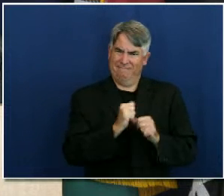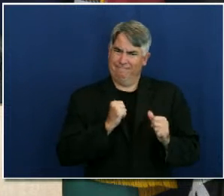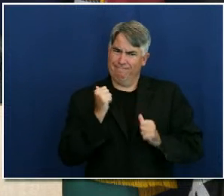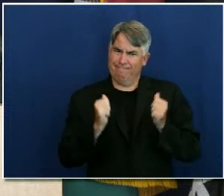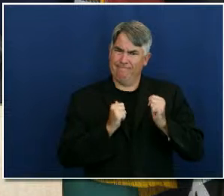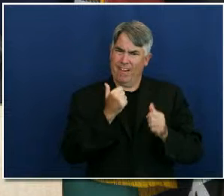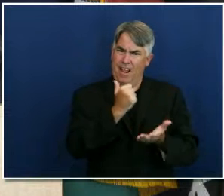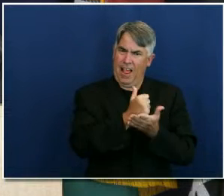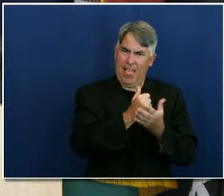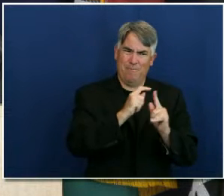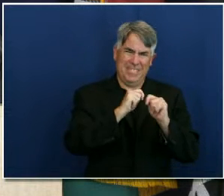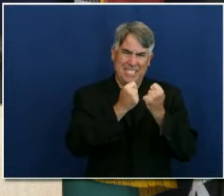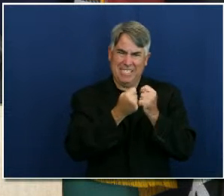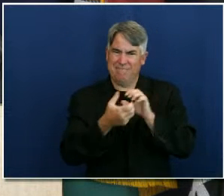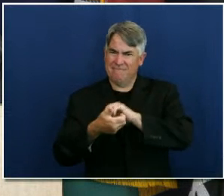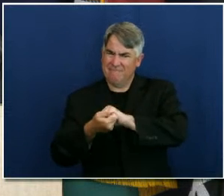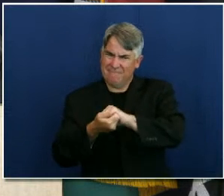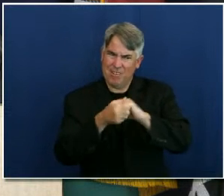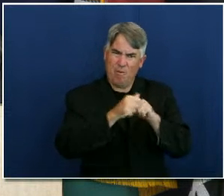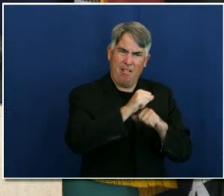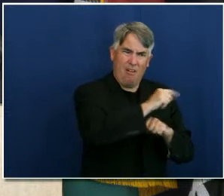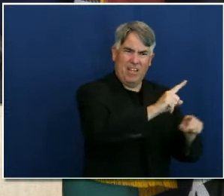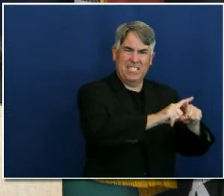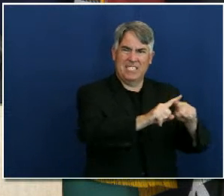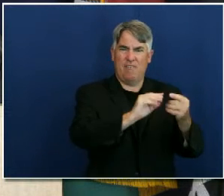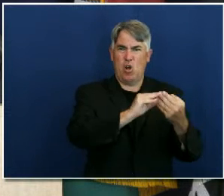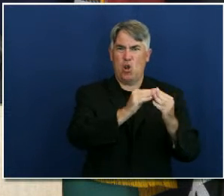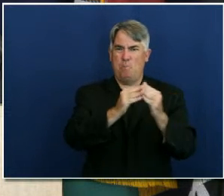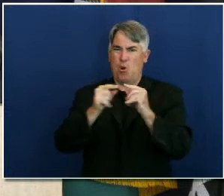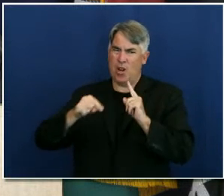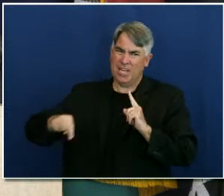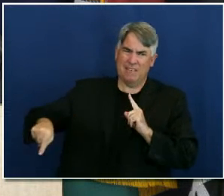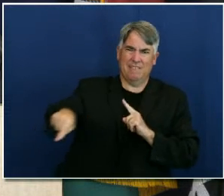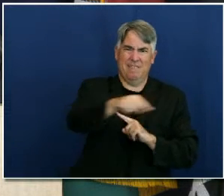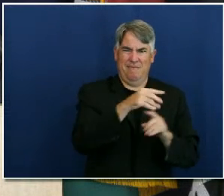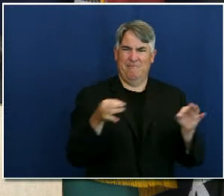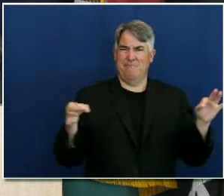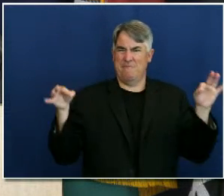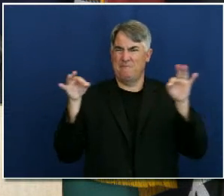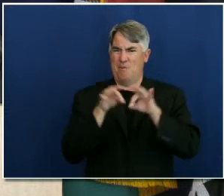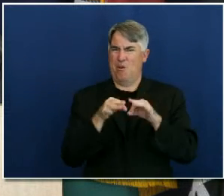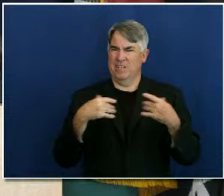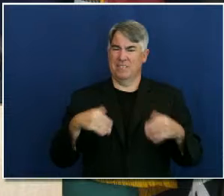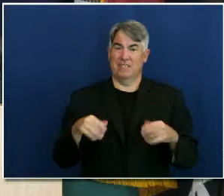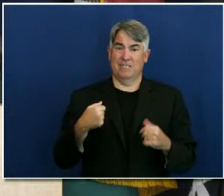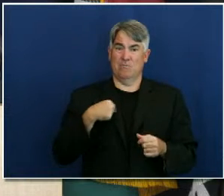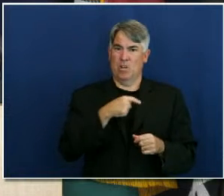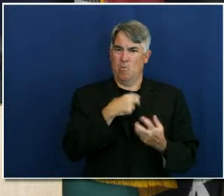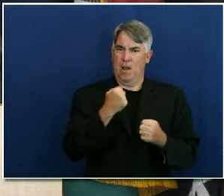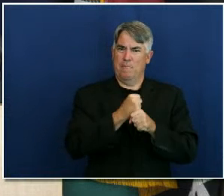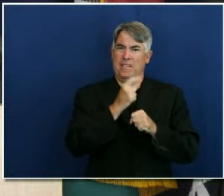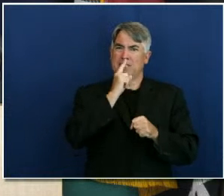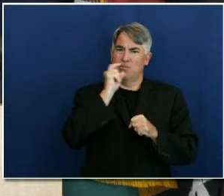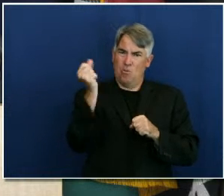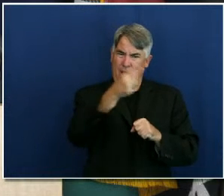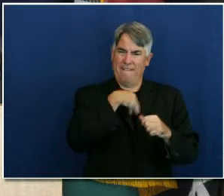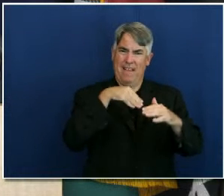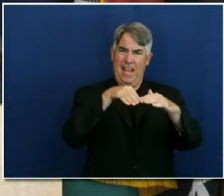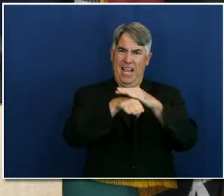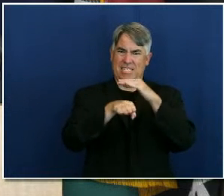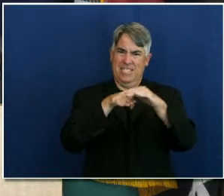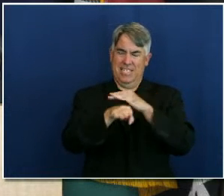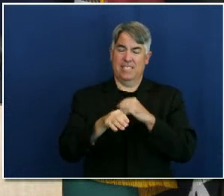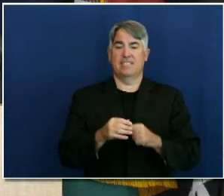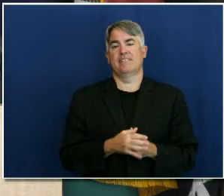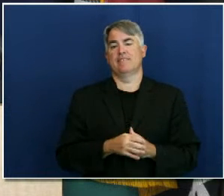team, our community partners, and that all of you have been doing to ensure that everyone has access to a vaccine. In addition to